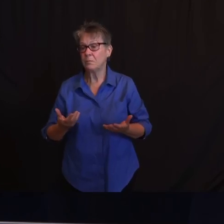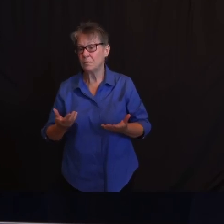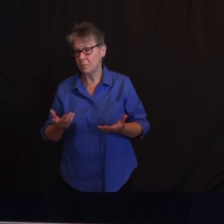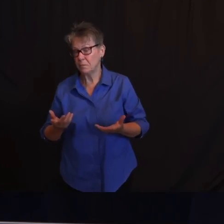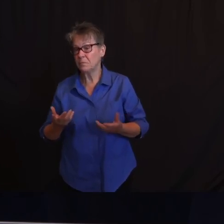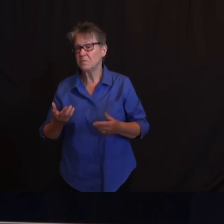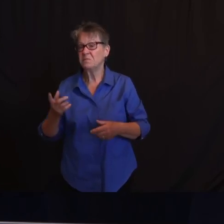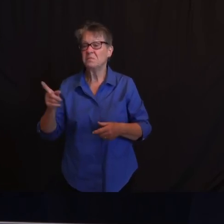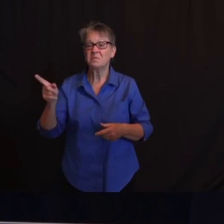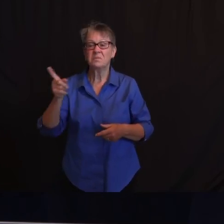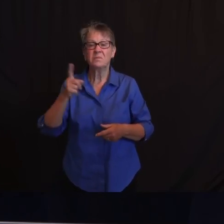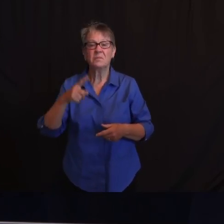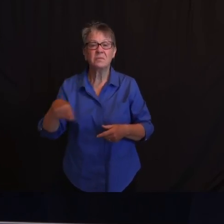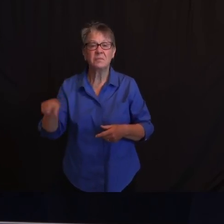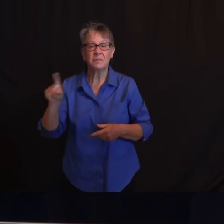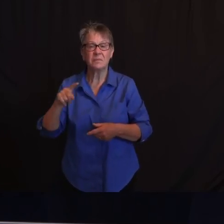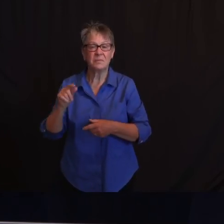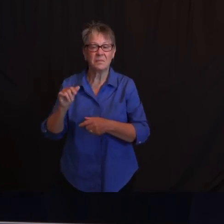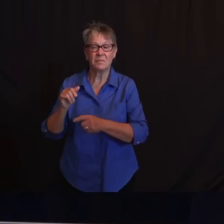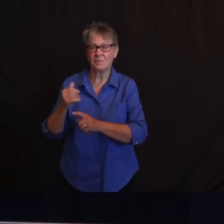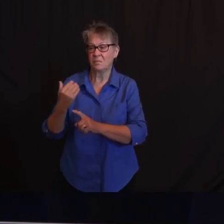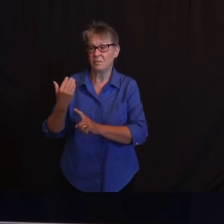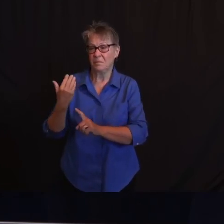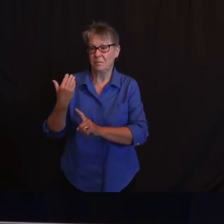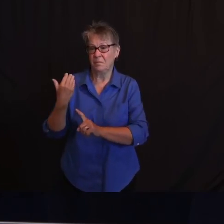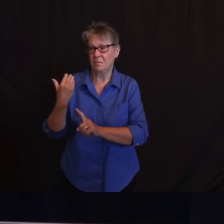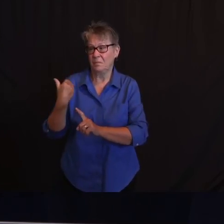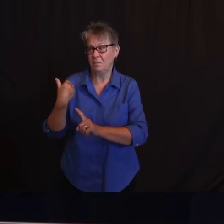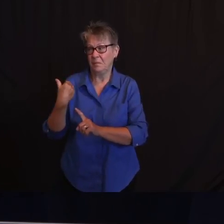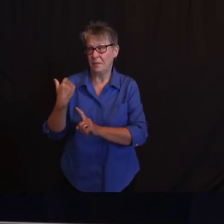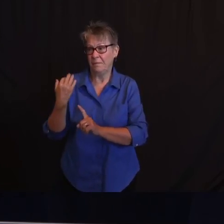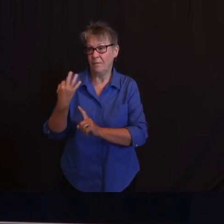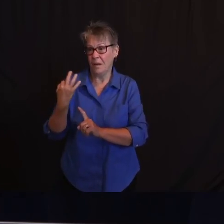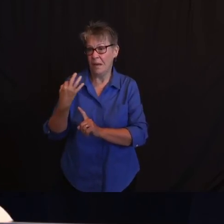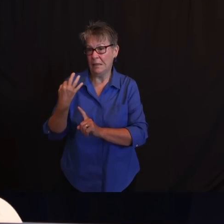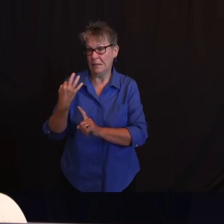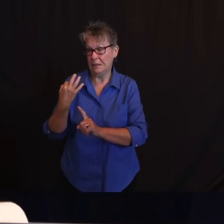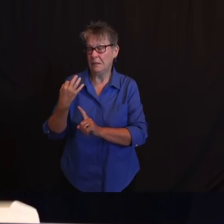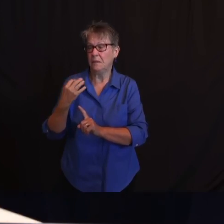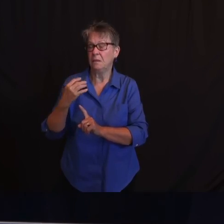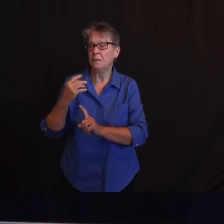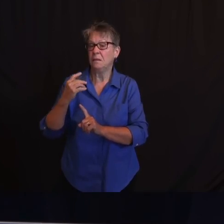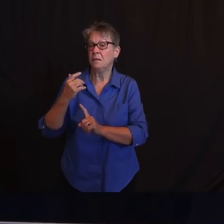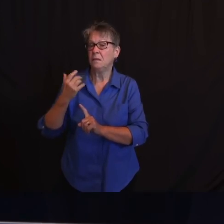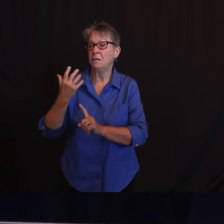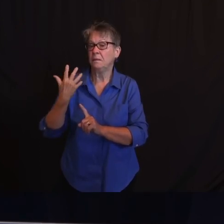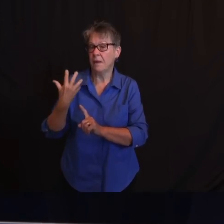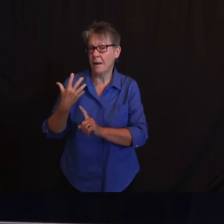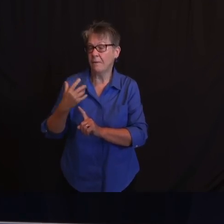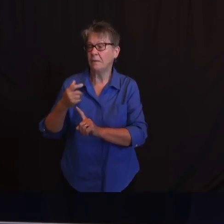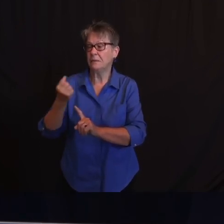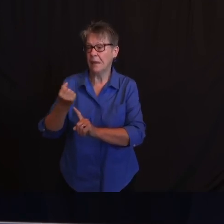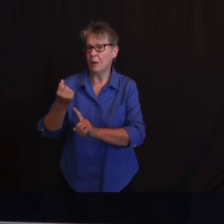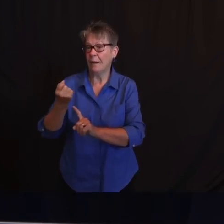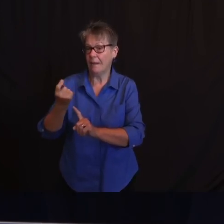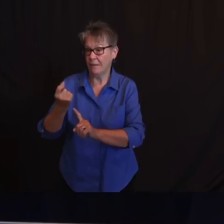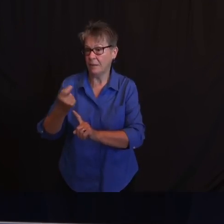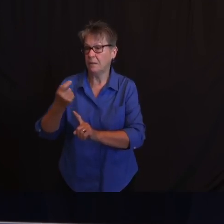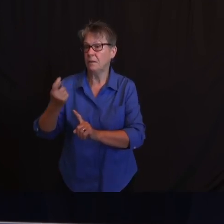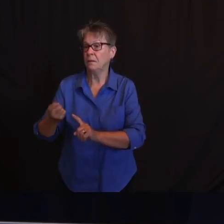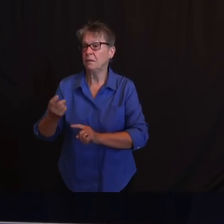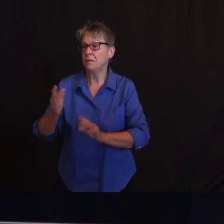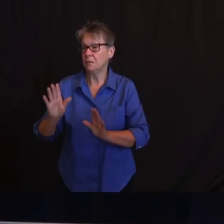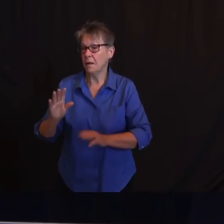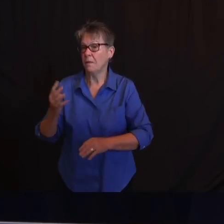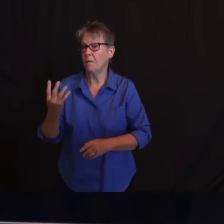Friday, 11 on Saturday, and only 4 on Sunday. There are 2 new